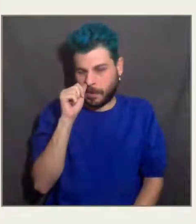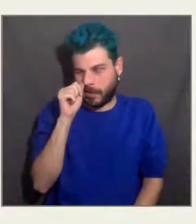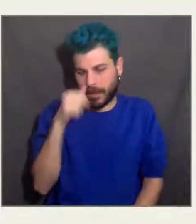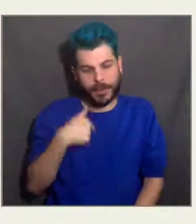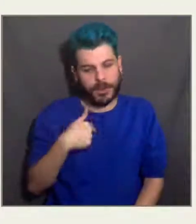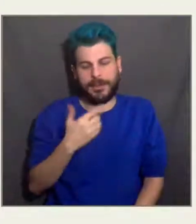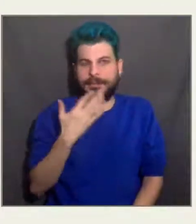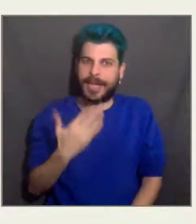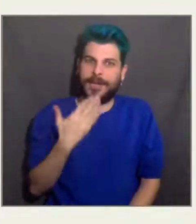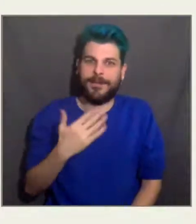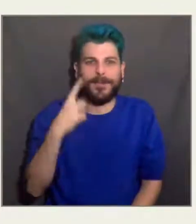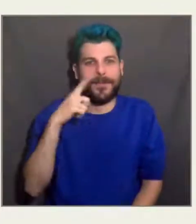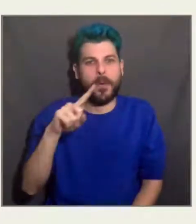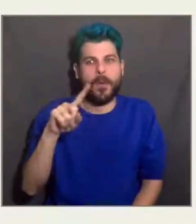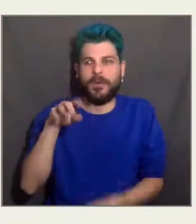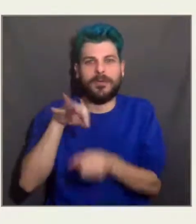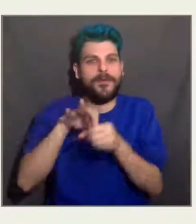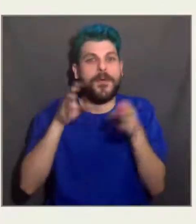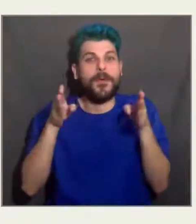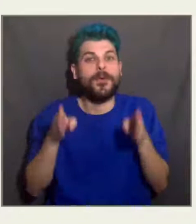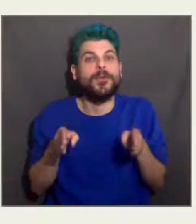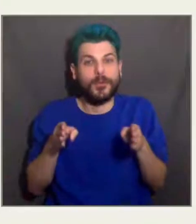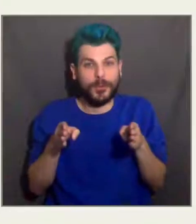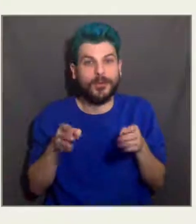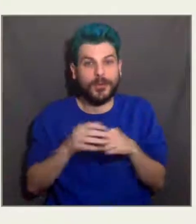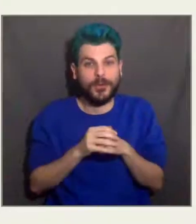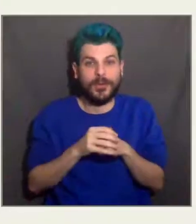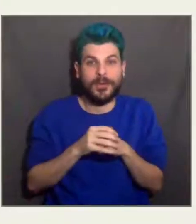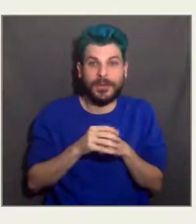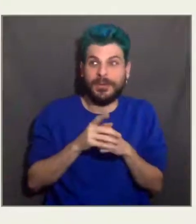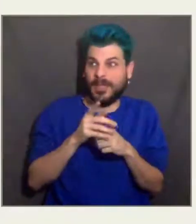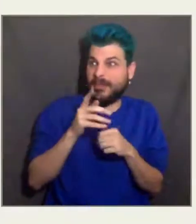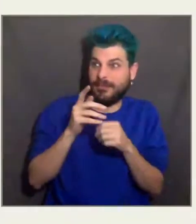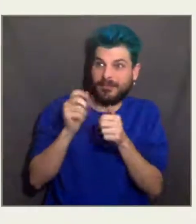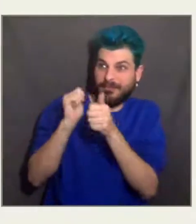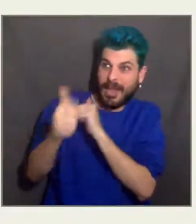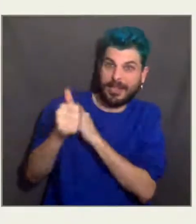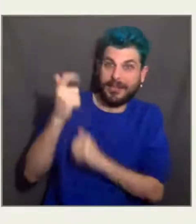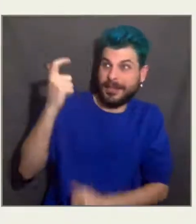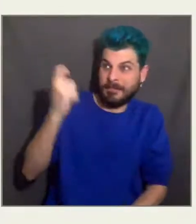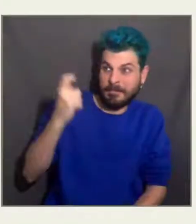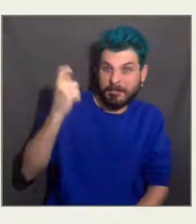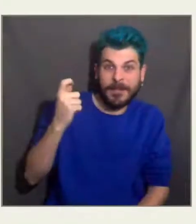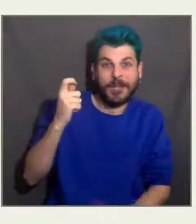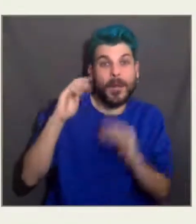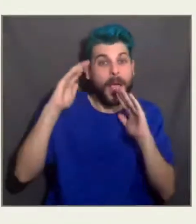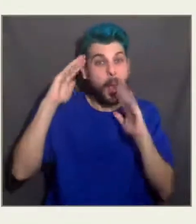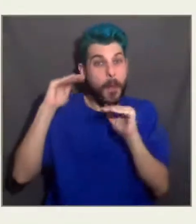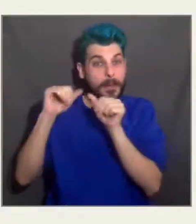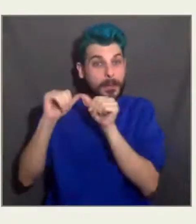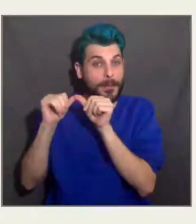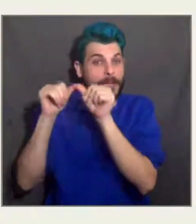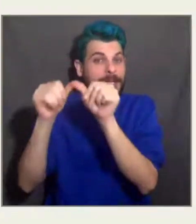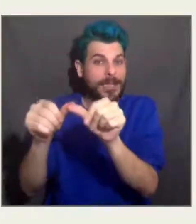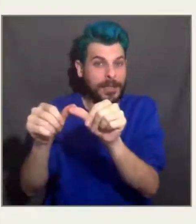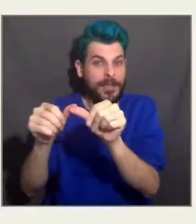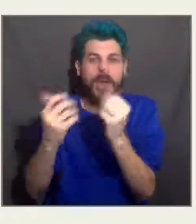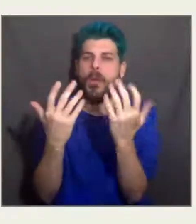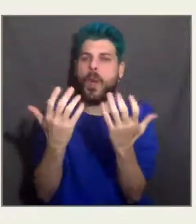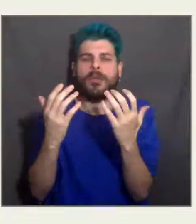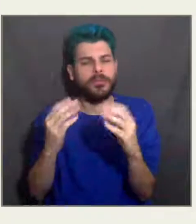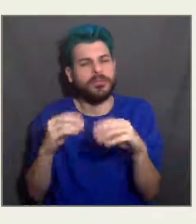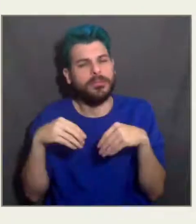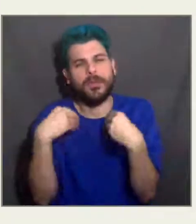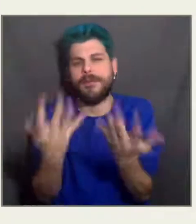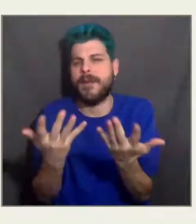voters for allowing us to have that levy and hopefully keep it going in the future so that we can provide these big open spaces